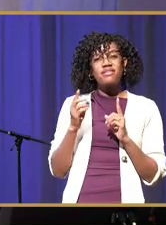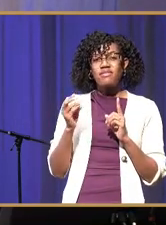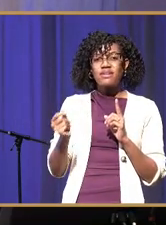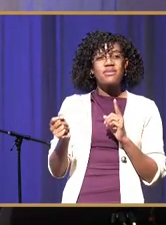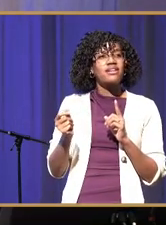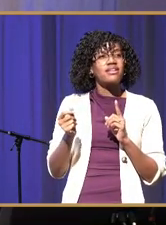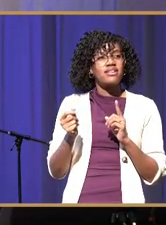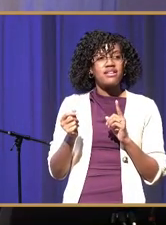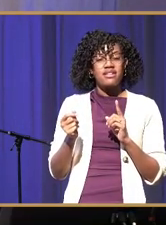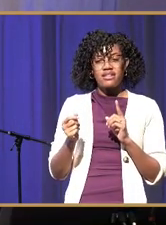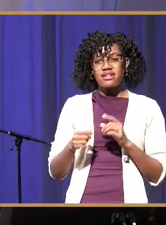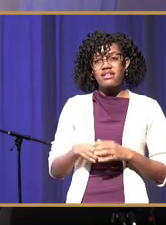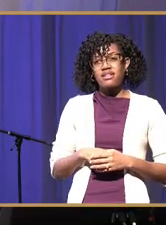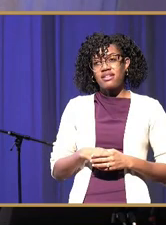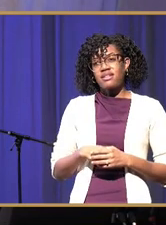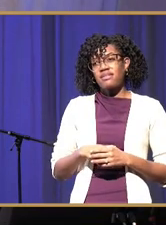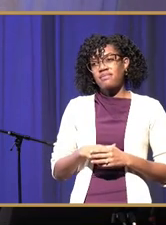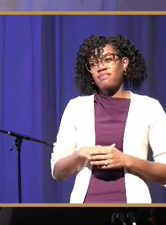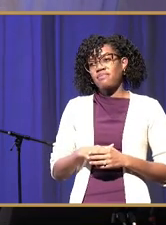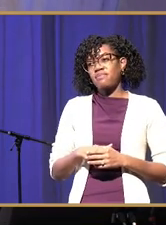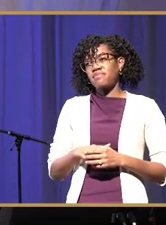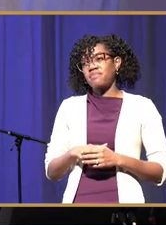away.